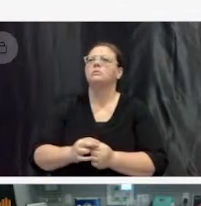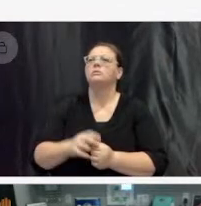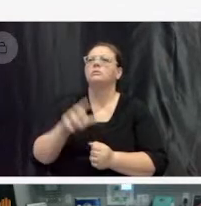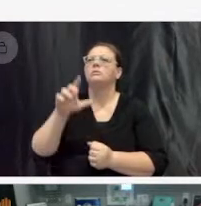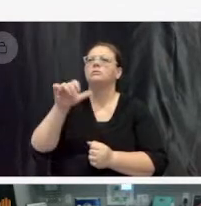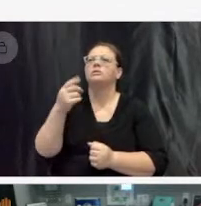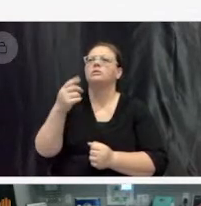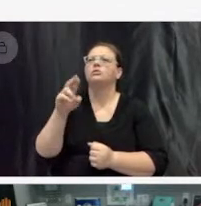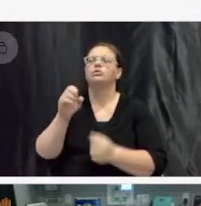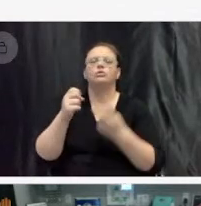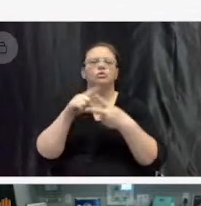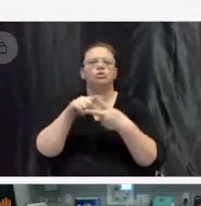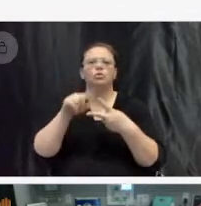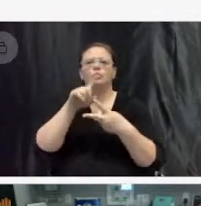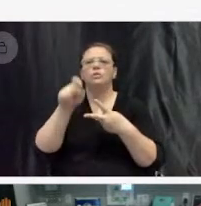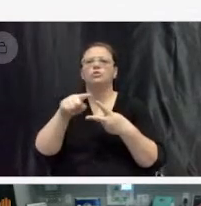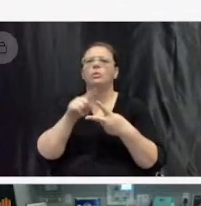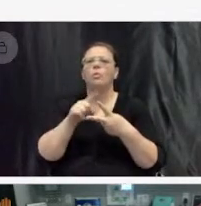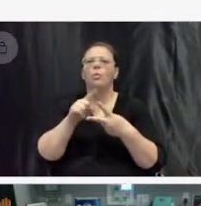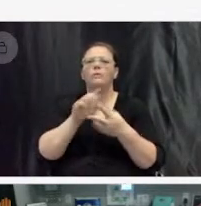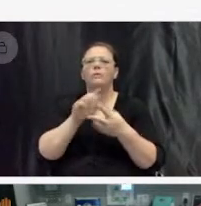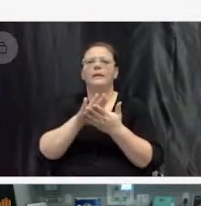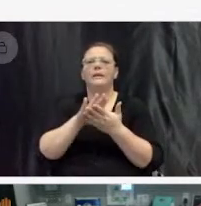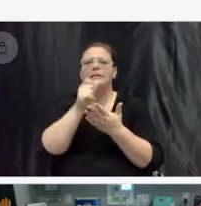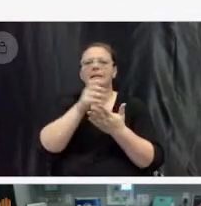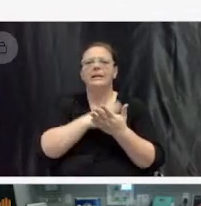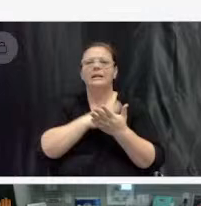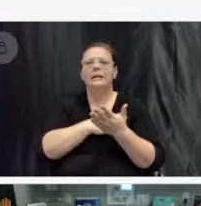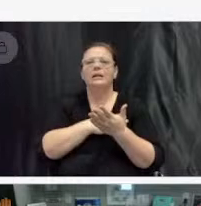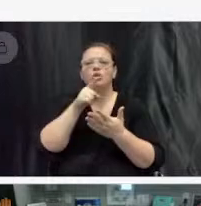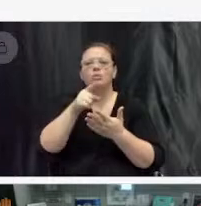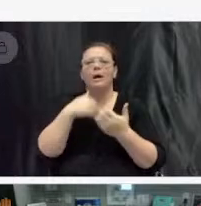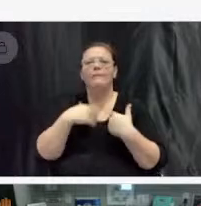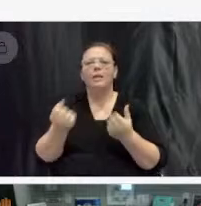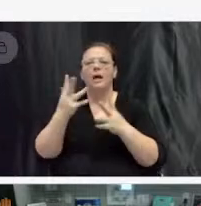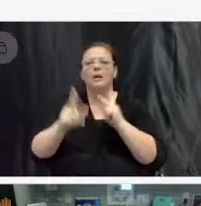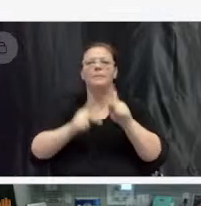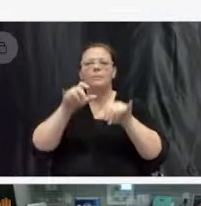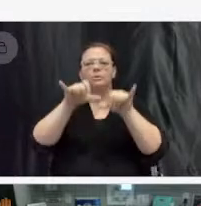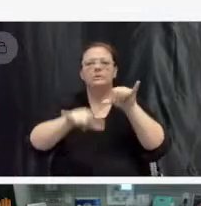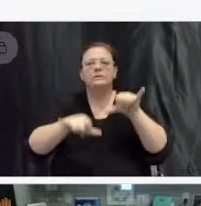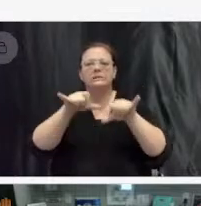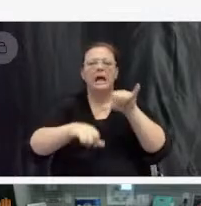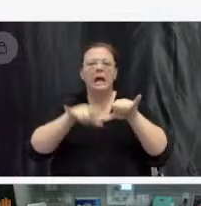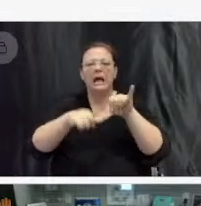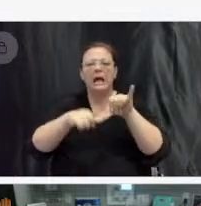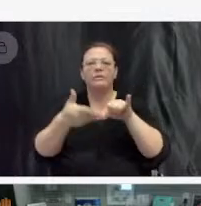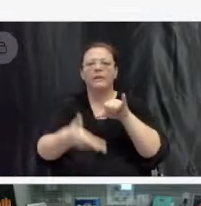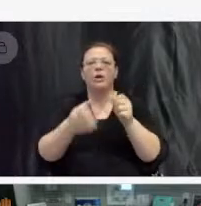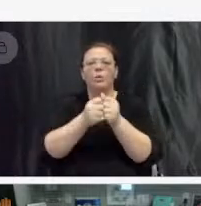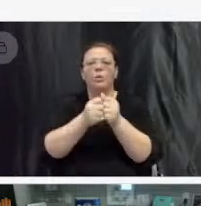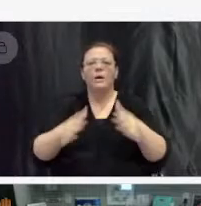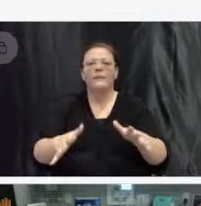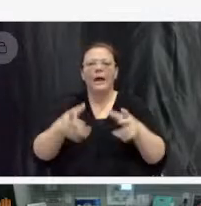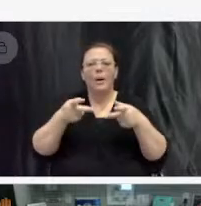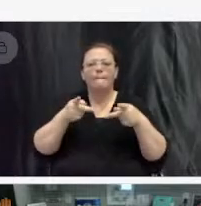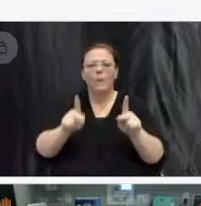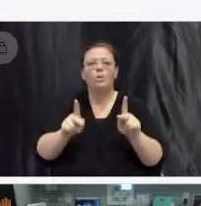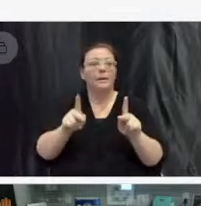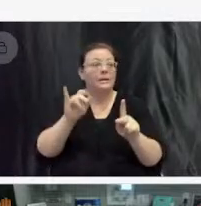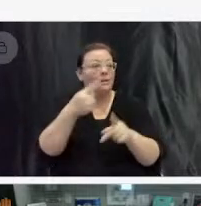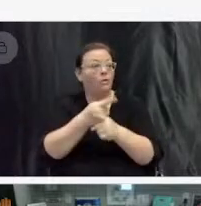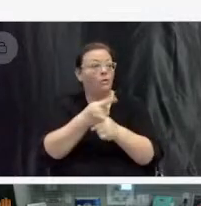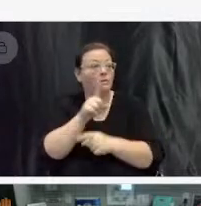questions. One of the nice lady that just spoke. You've had a whole bunch of people staying there without getting the permit. Is that